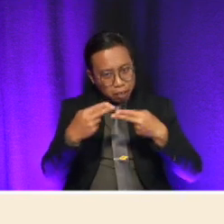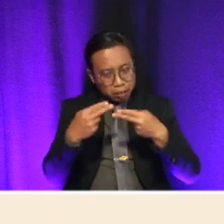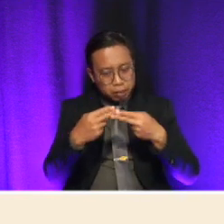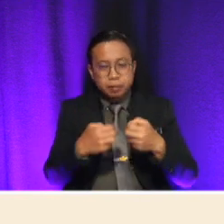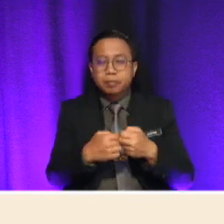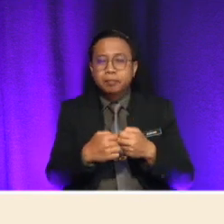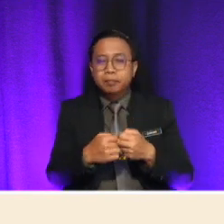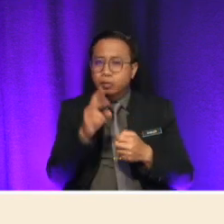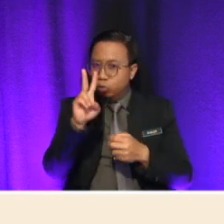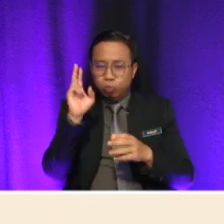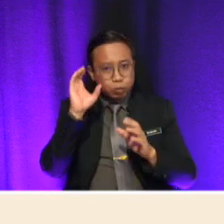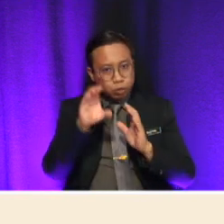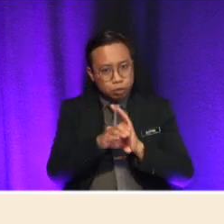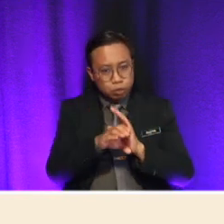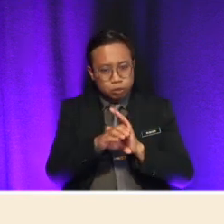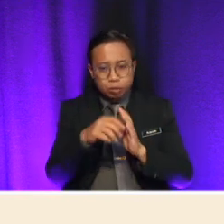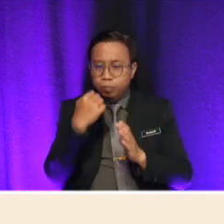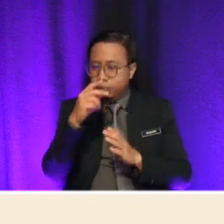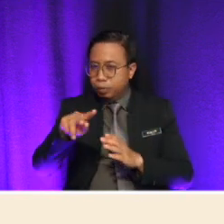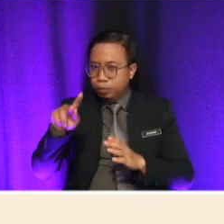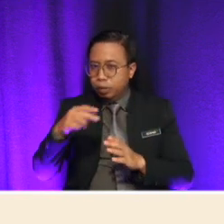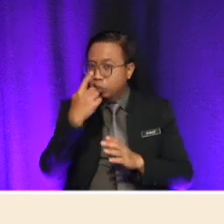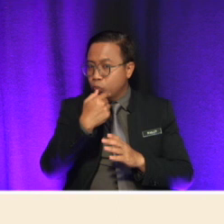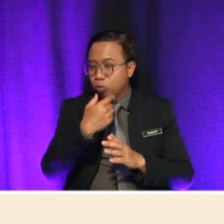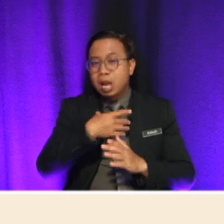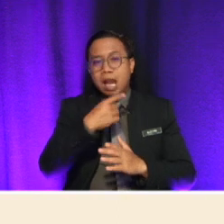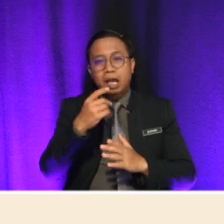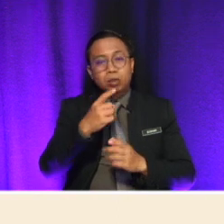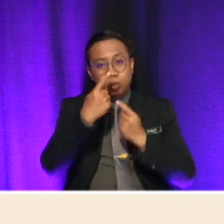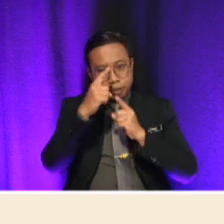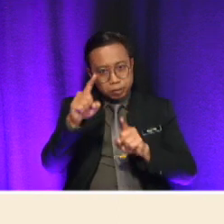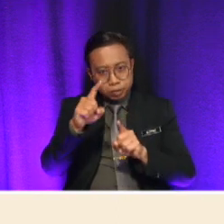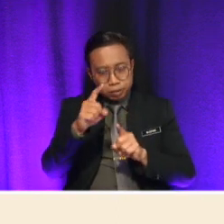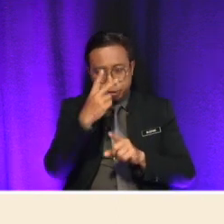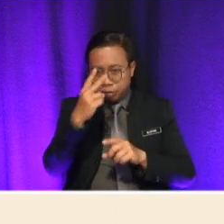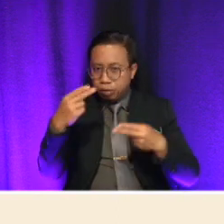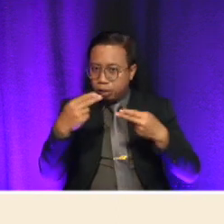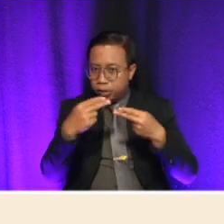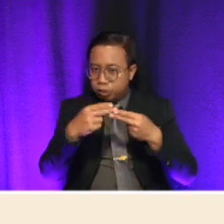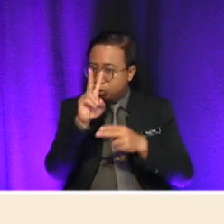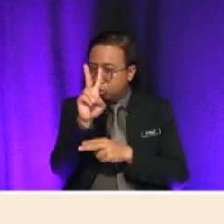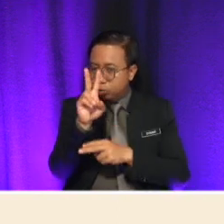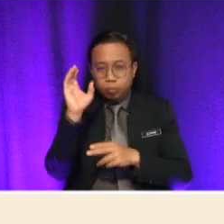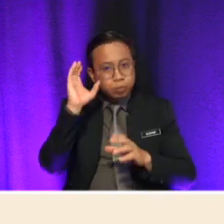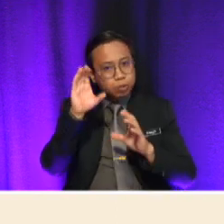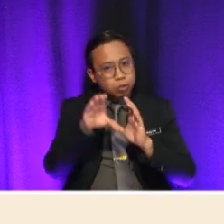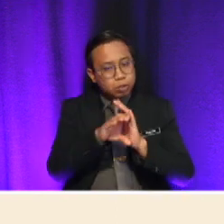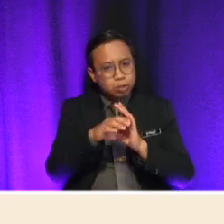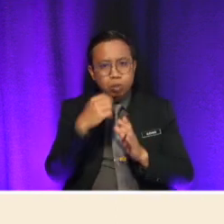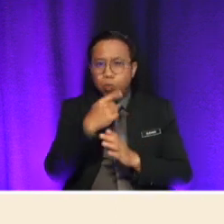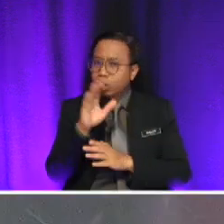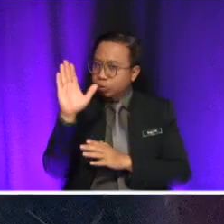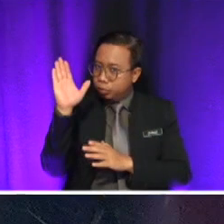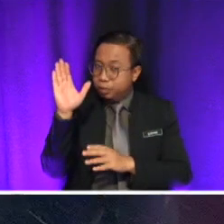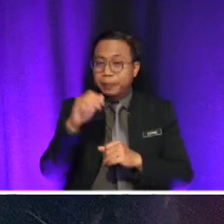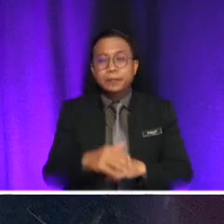pictures connected? Okay, pupils, who would like to answer this question? Can you see a connection between these 2 pictures? All right, who would like to volunteer? Raise your